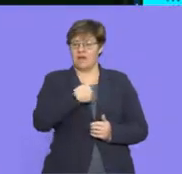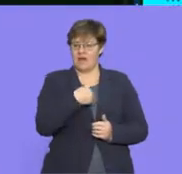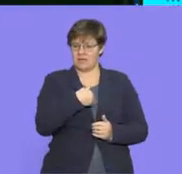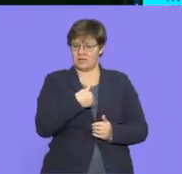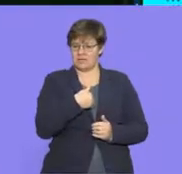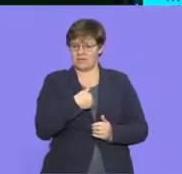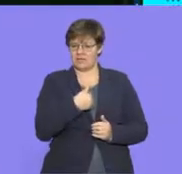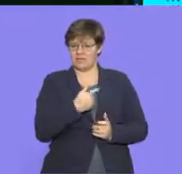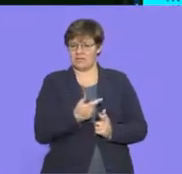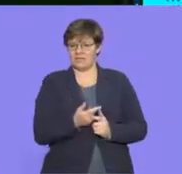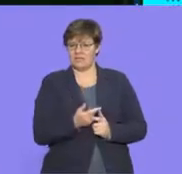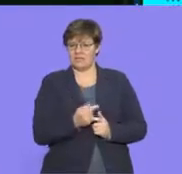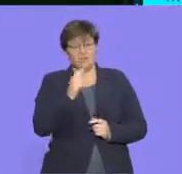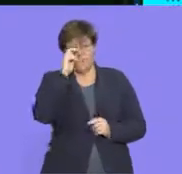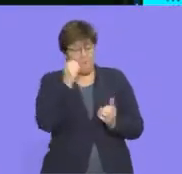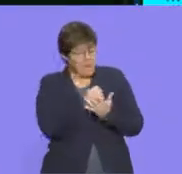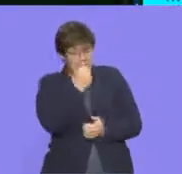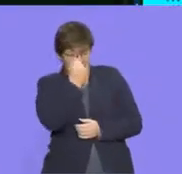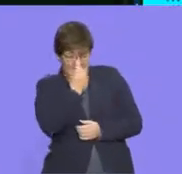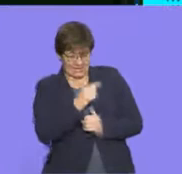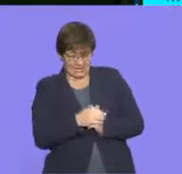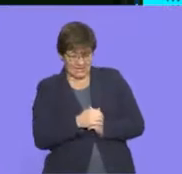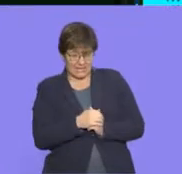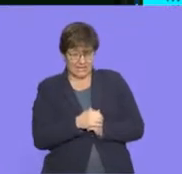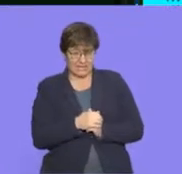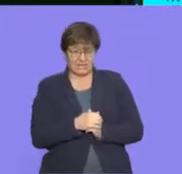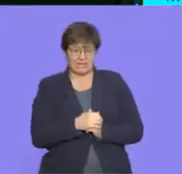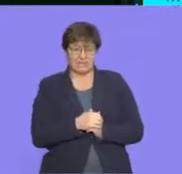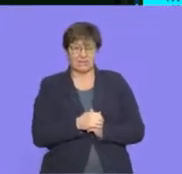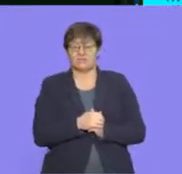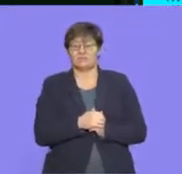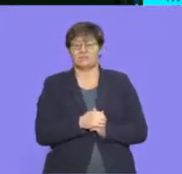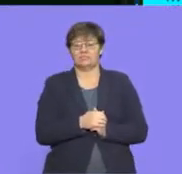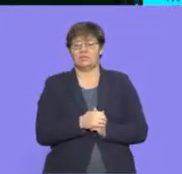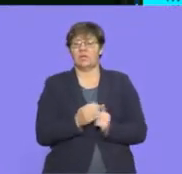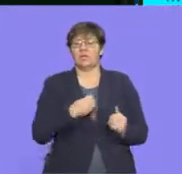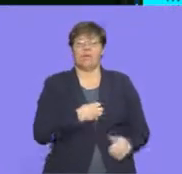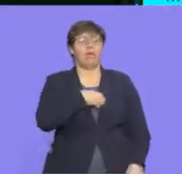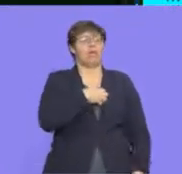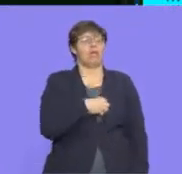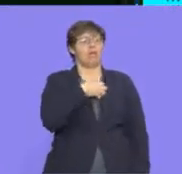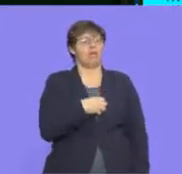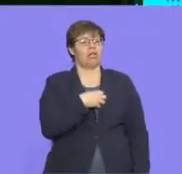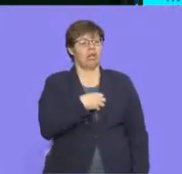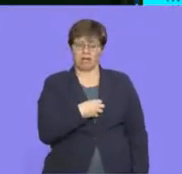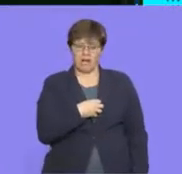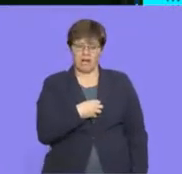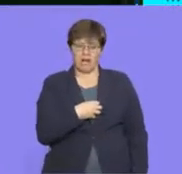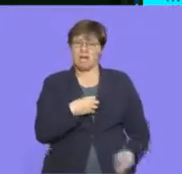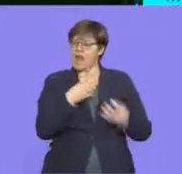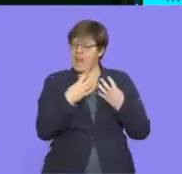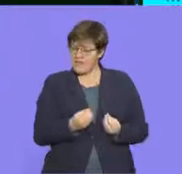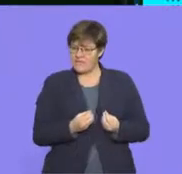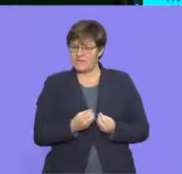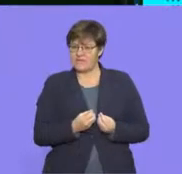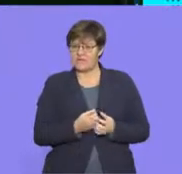heart doesn't, and the thing you need to understand about all the organs in the body, they don't just float around. They very often